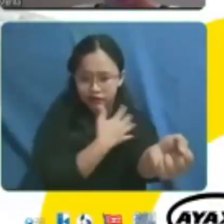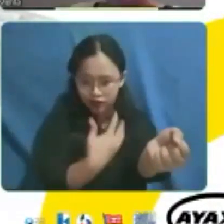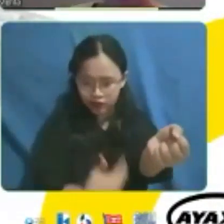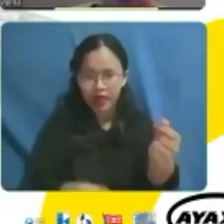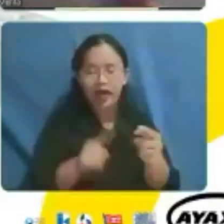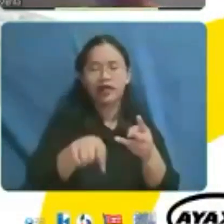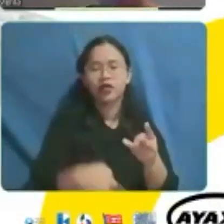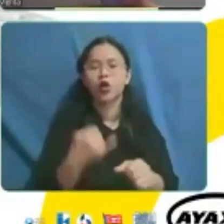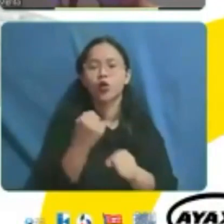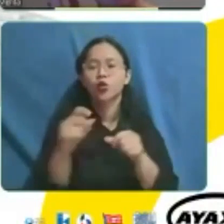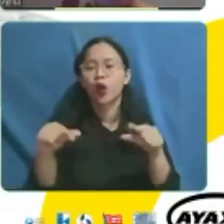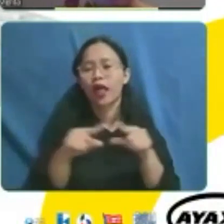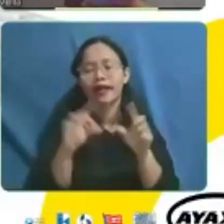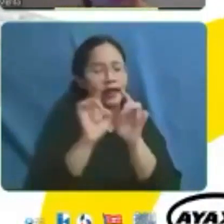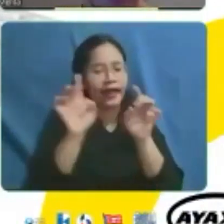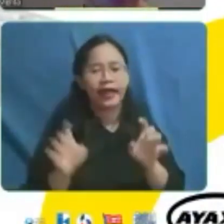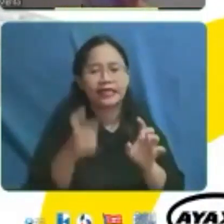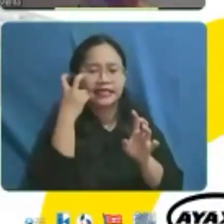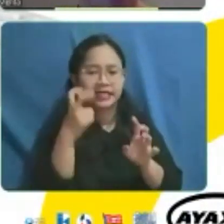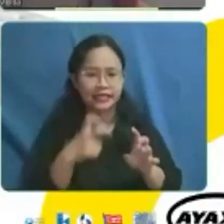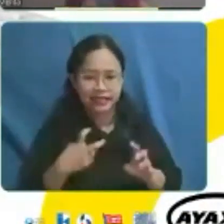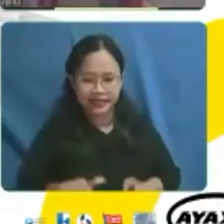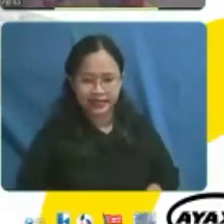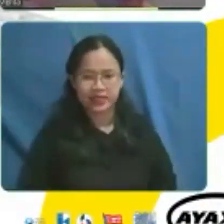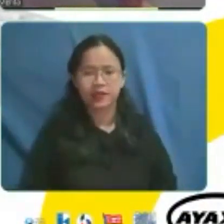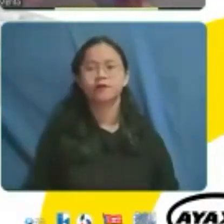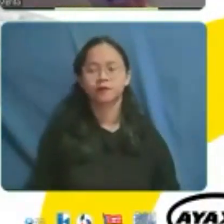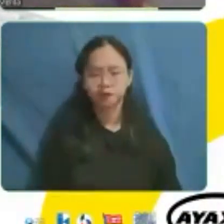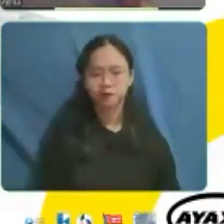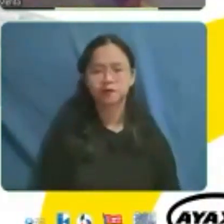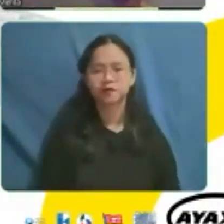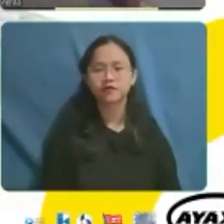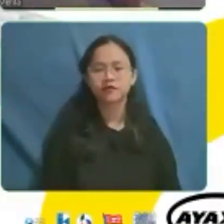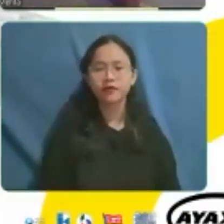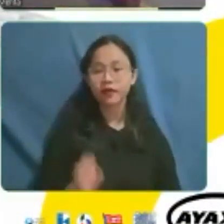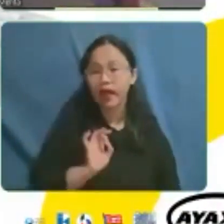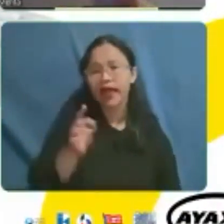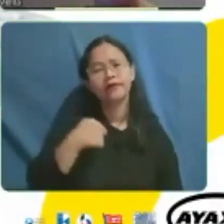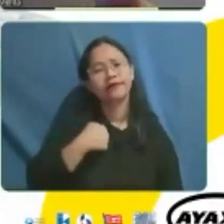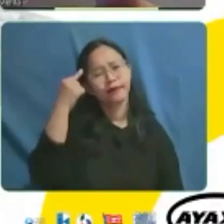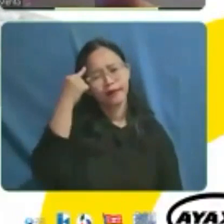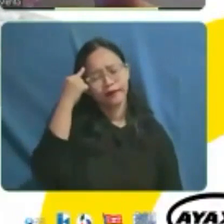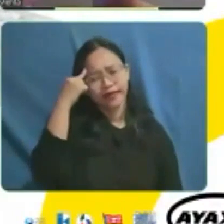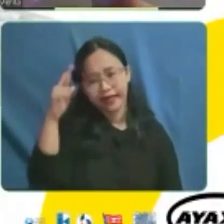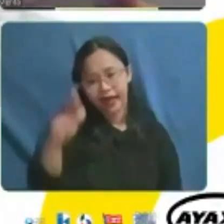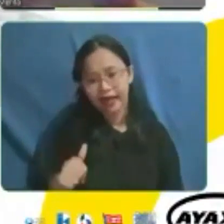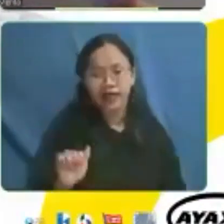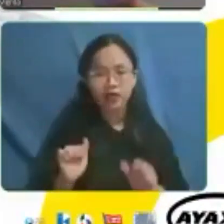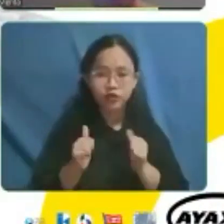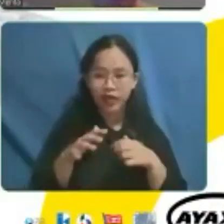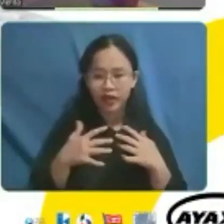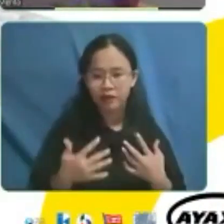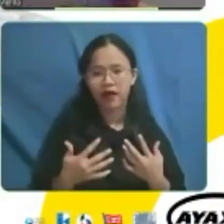And also, we have also been thinking about different ways to also communicate with the public. Like you saw, much